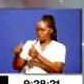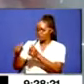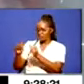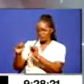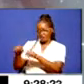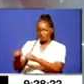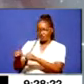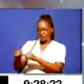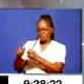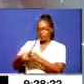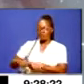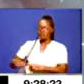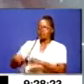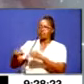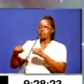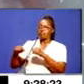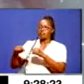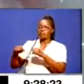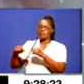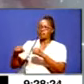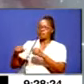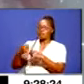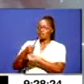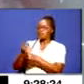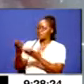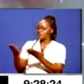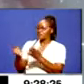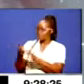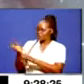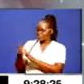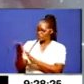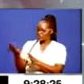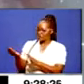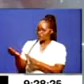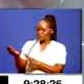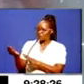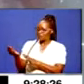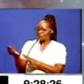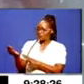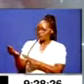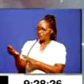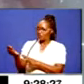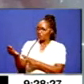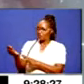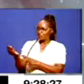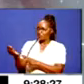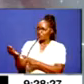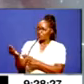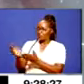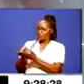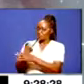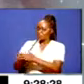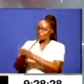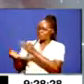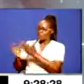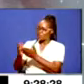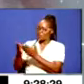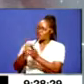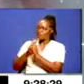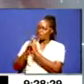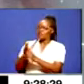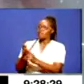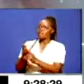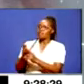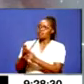we are able to make this thing faster? Because sometimes you'll die before you get your results. And so equipments have come